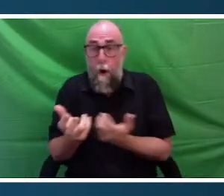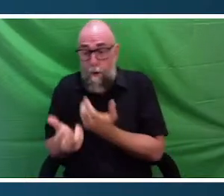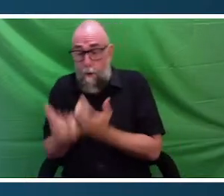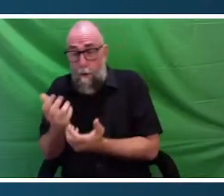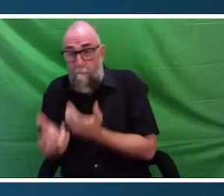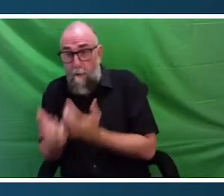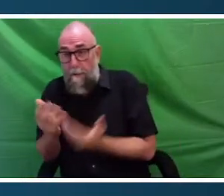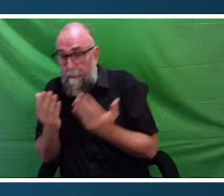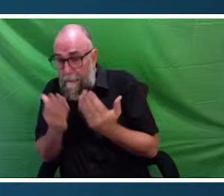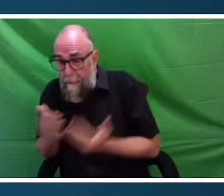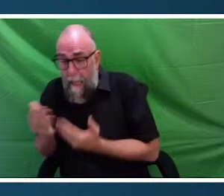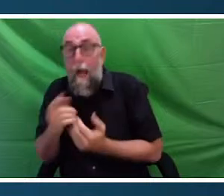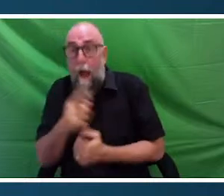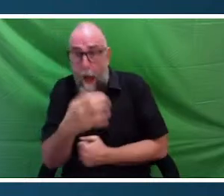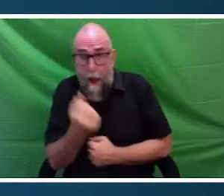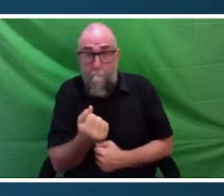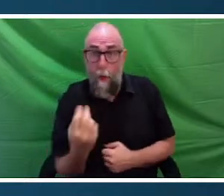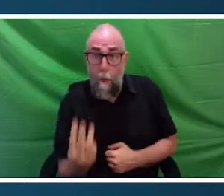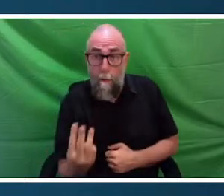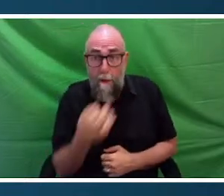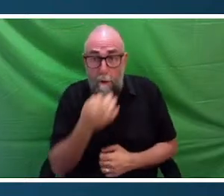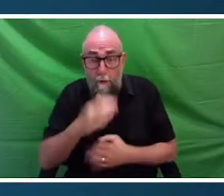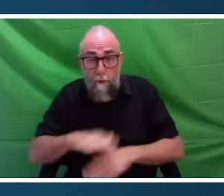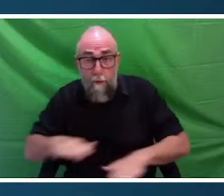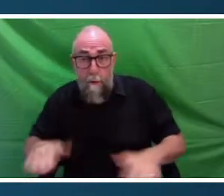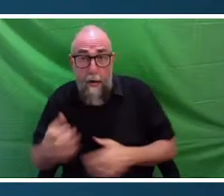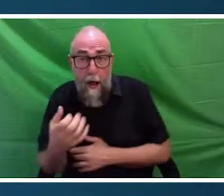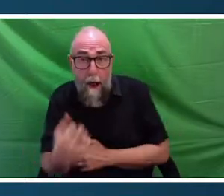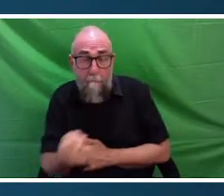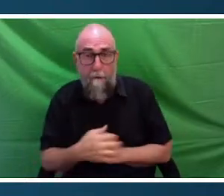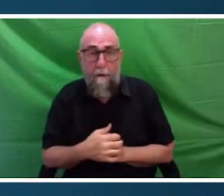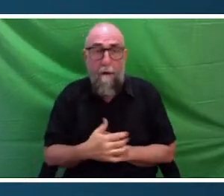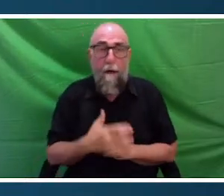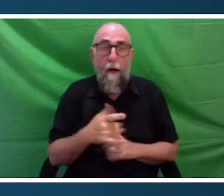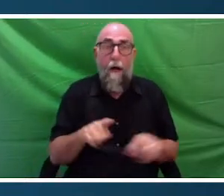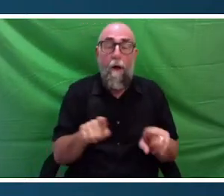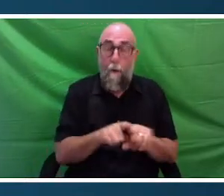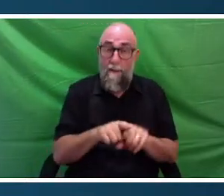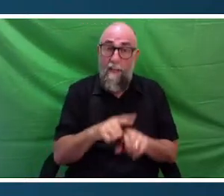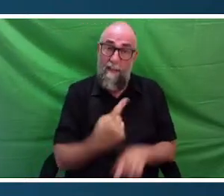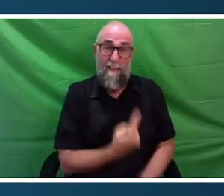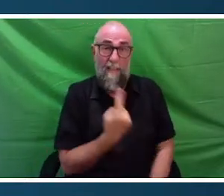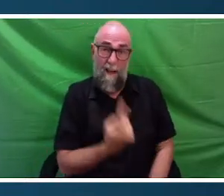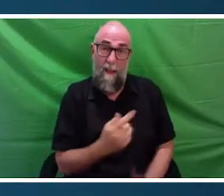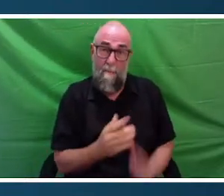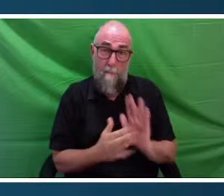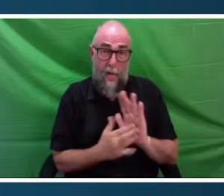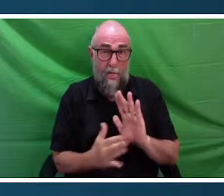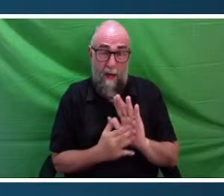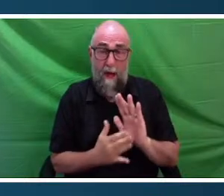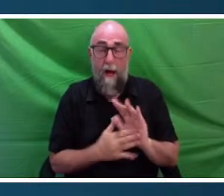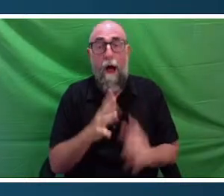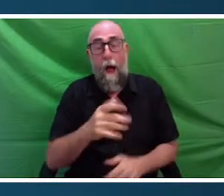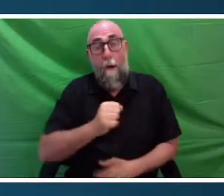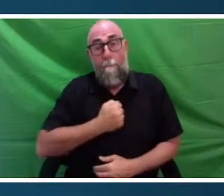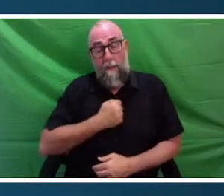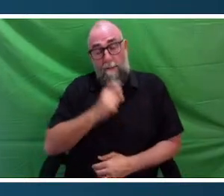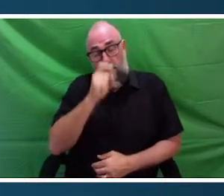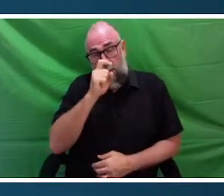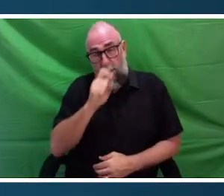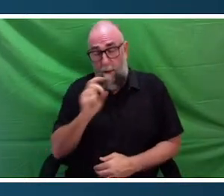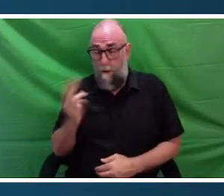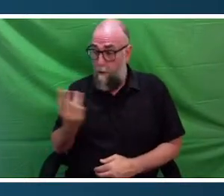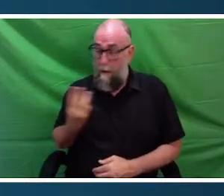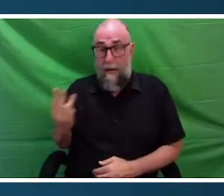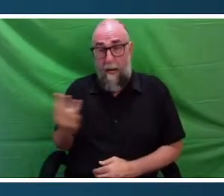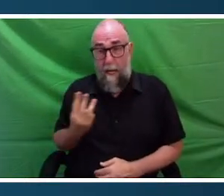children. For all purposes, she was also a single mother. My sisters and I always had